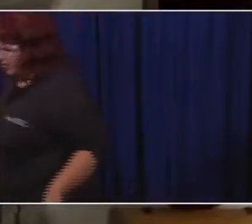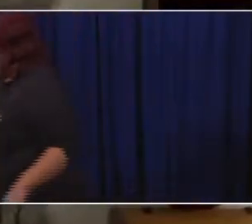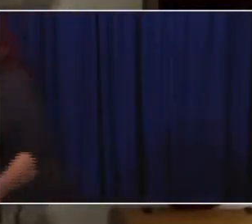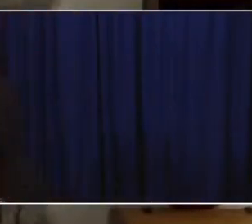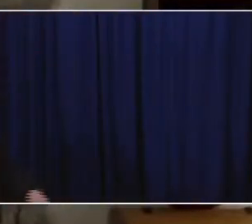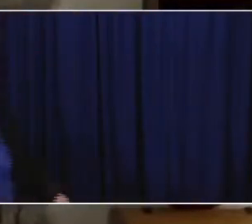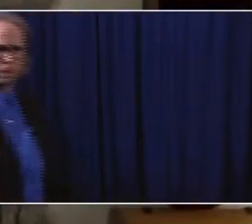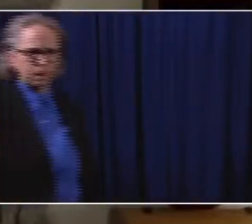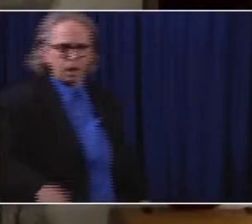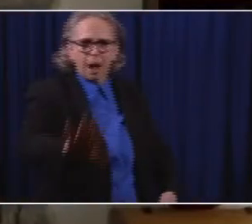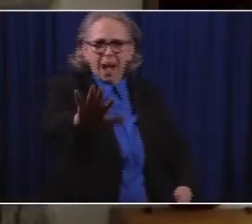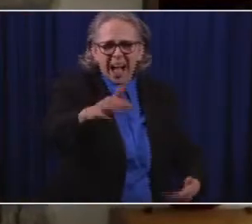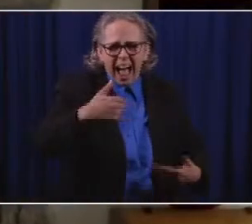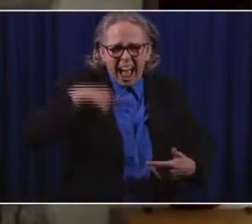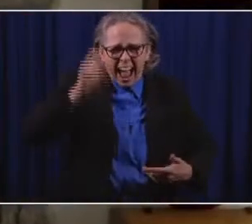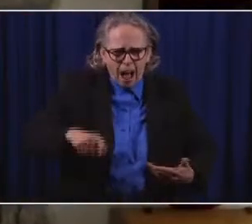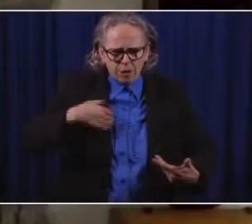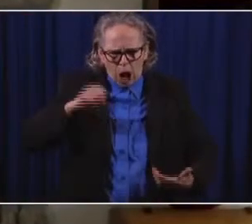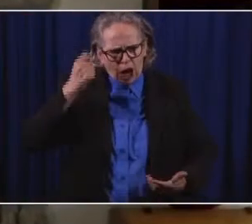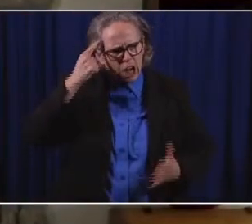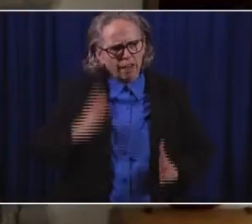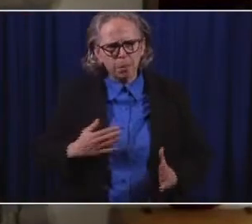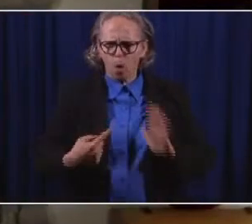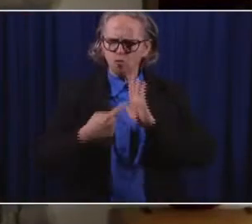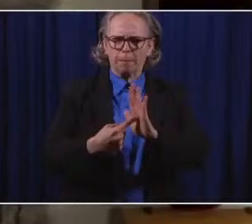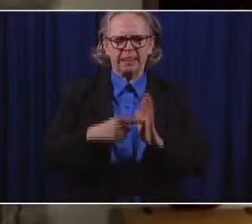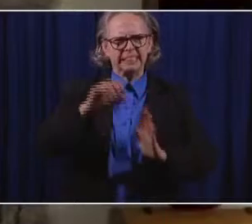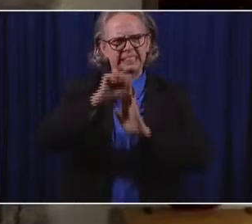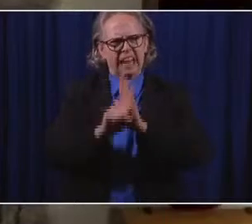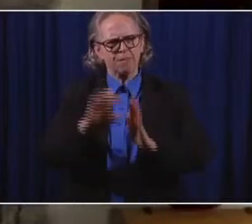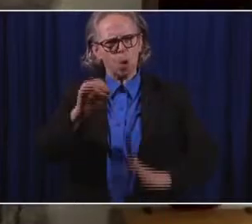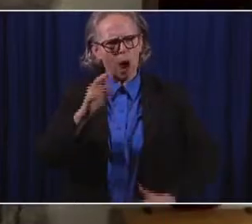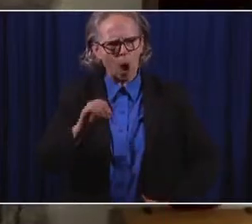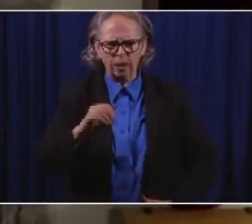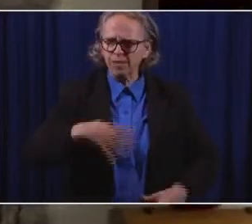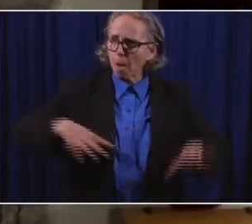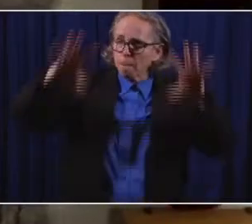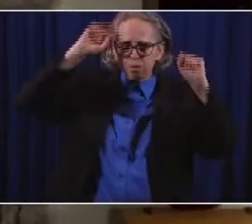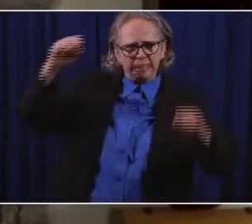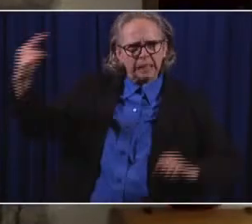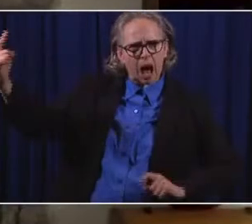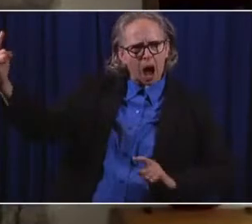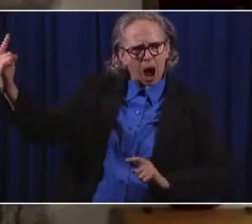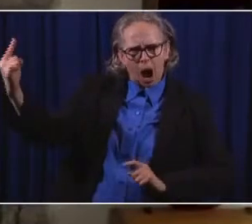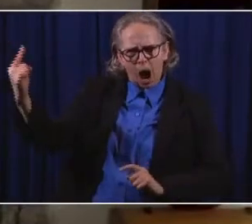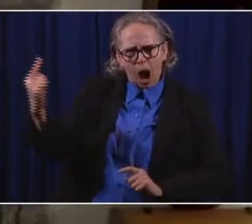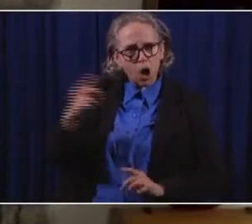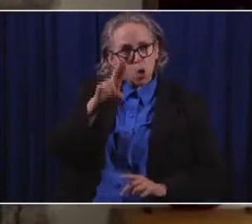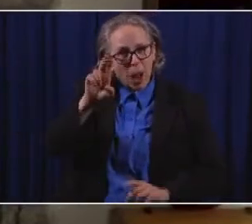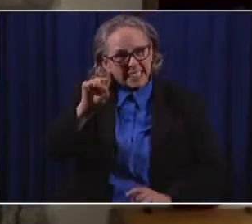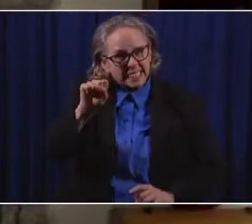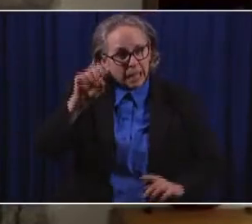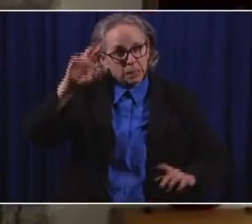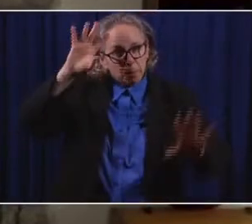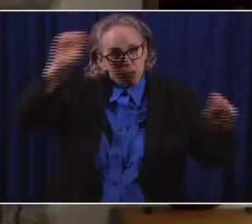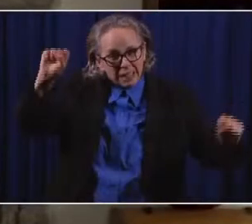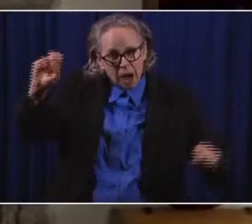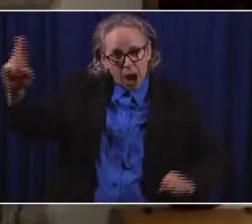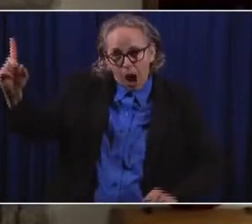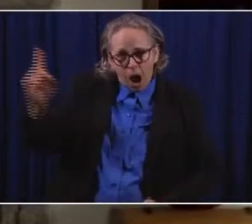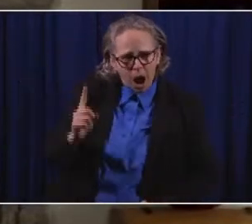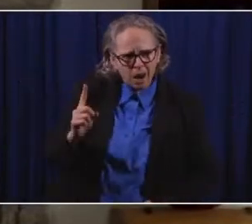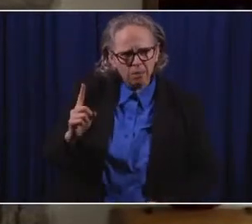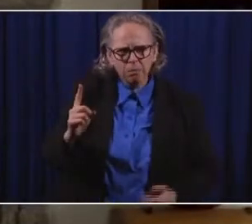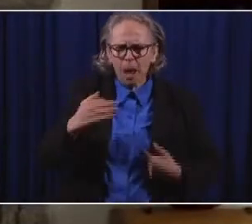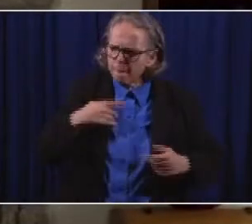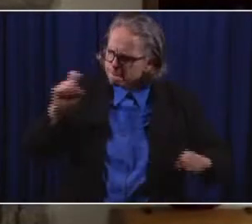here. I want to greet him. It's important for the governor of Ohio to have a relationship with the president of the United